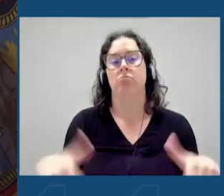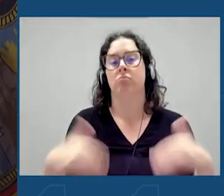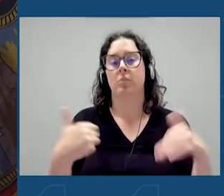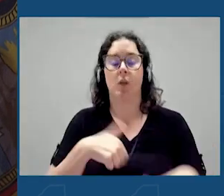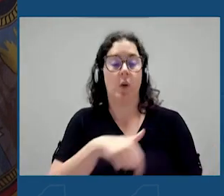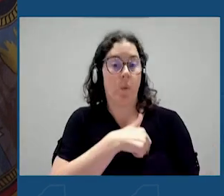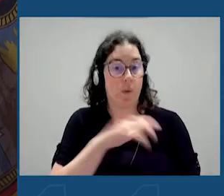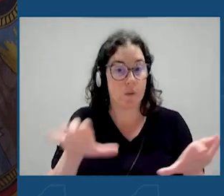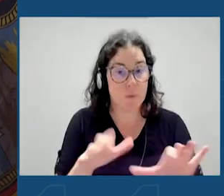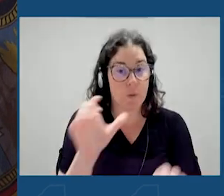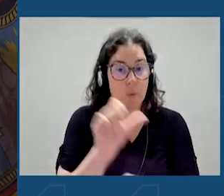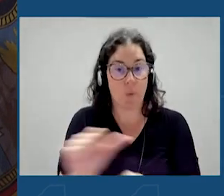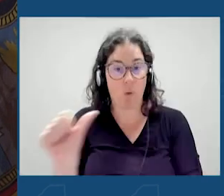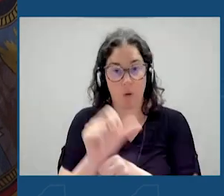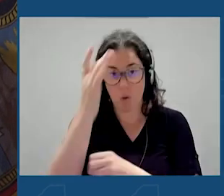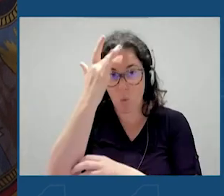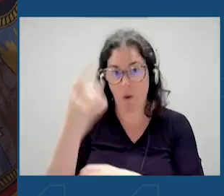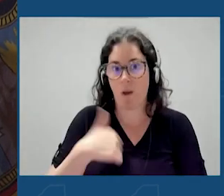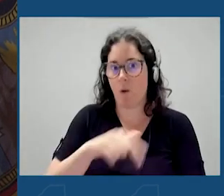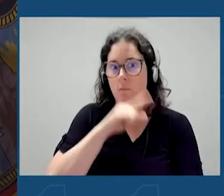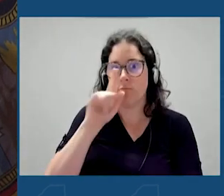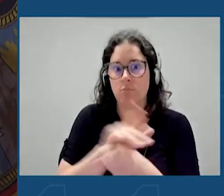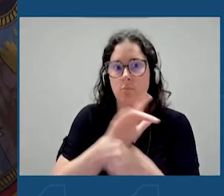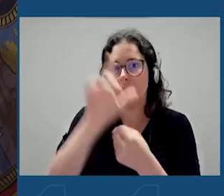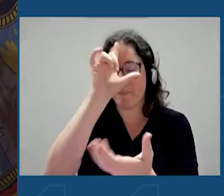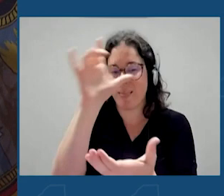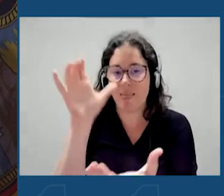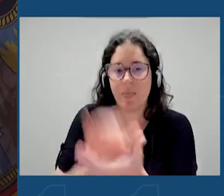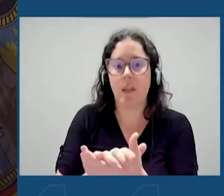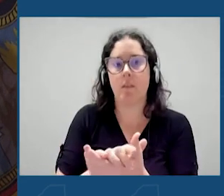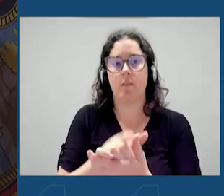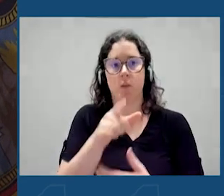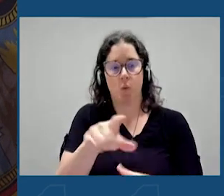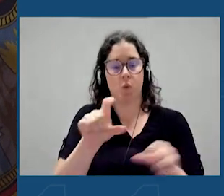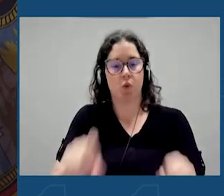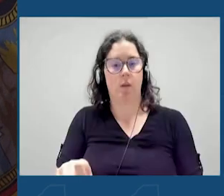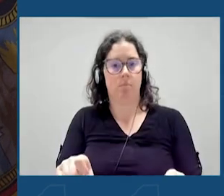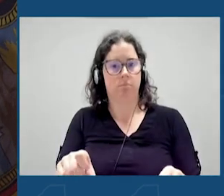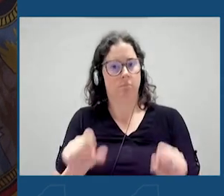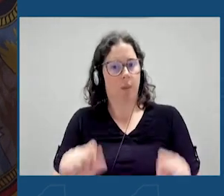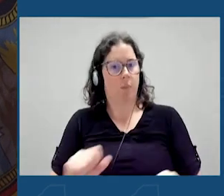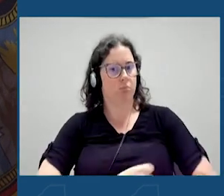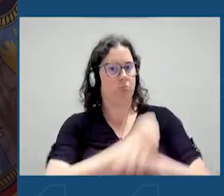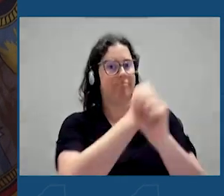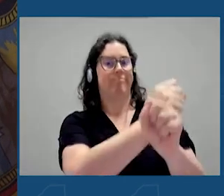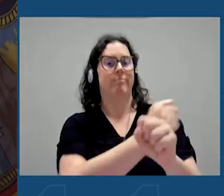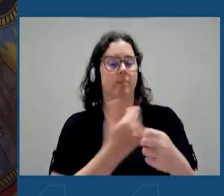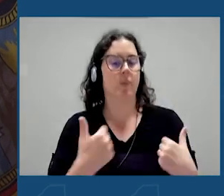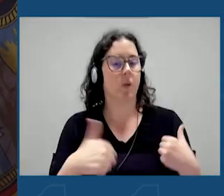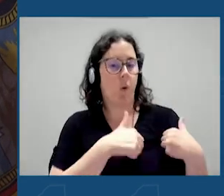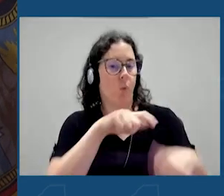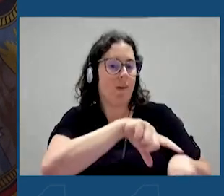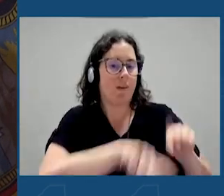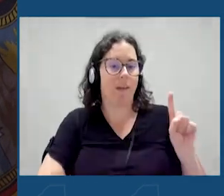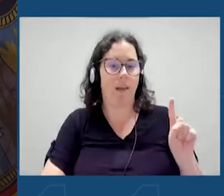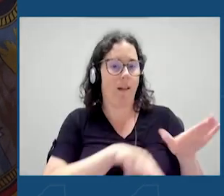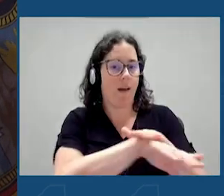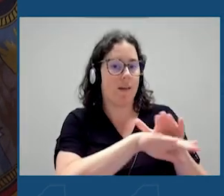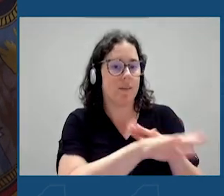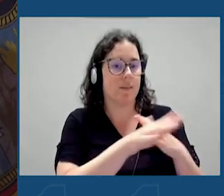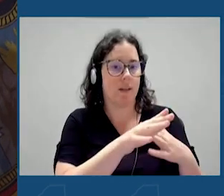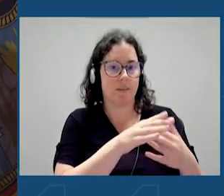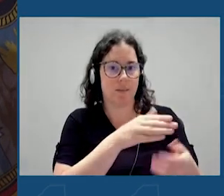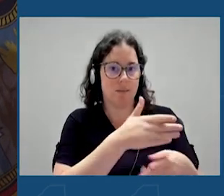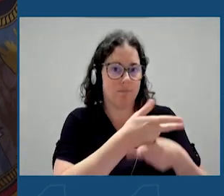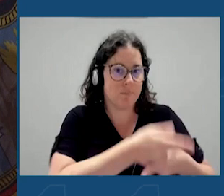this work because we believe that you should be protected, because we would not be able to access care without people